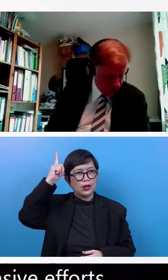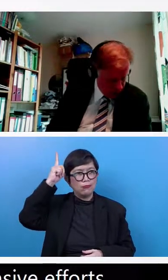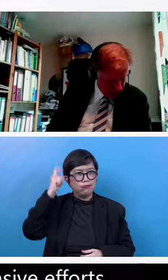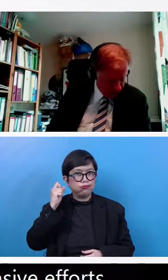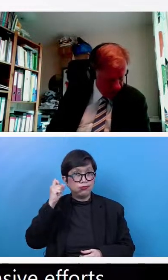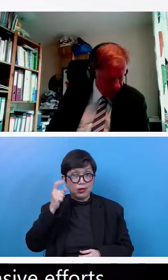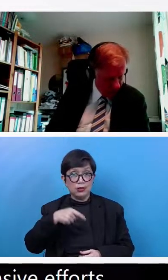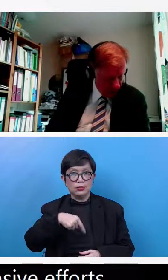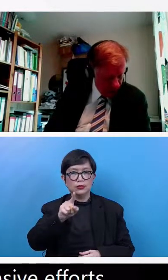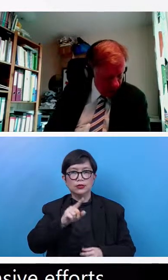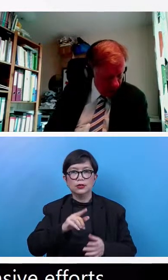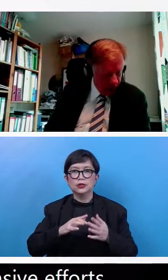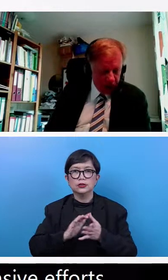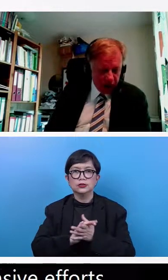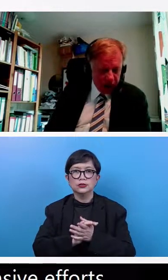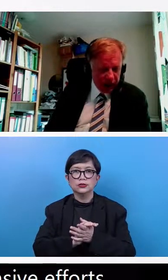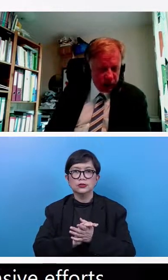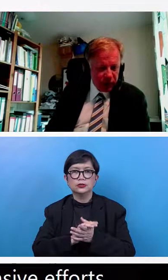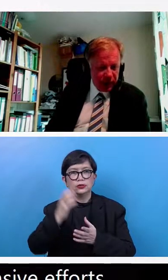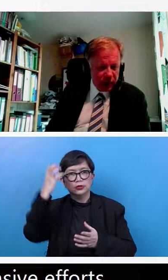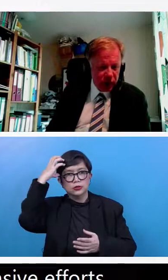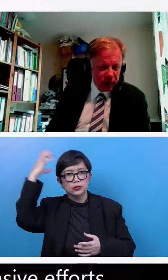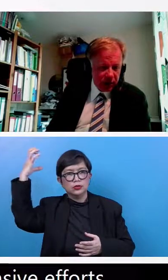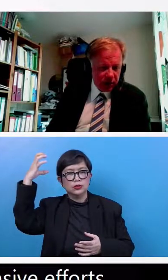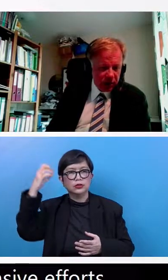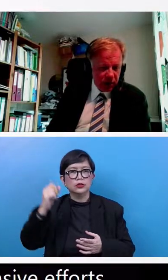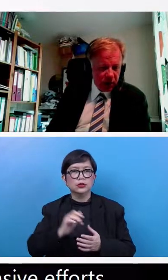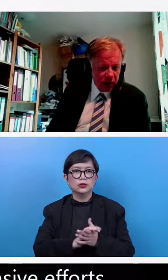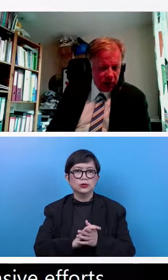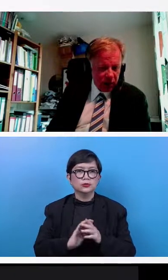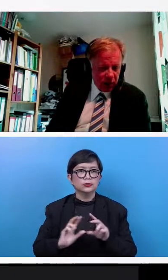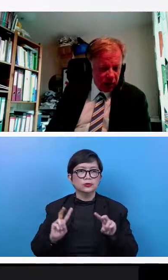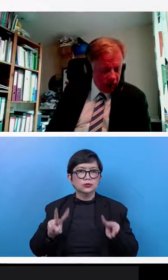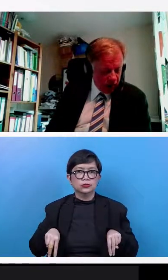on. It also initiated